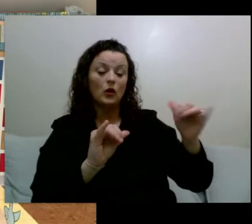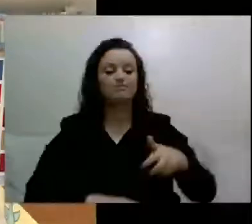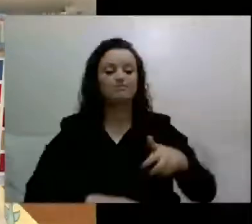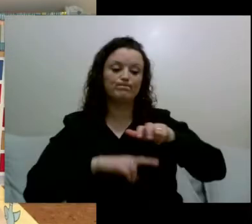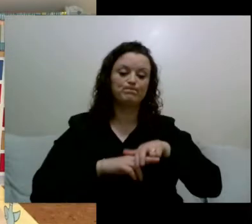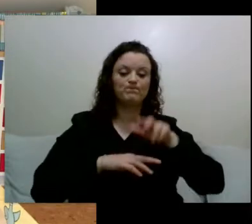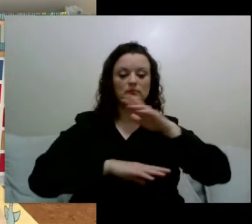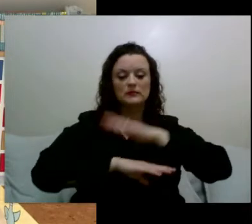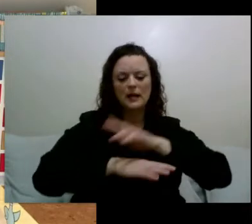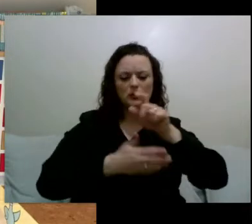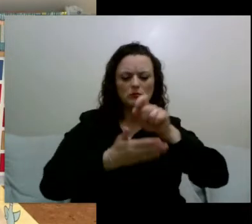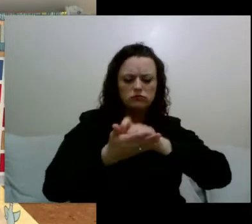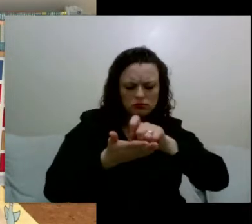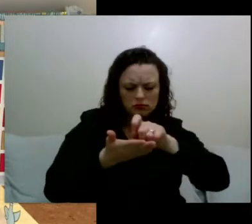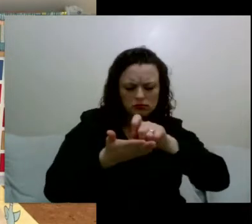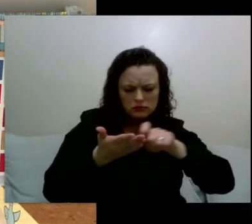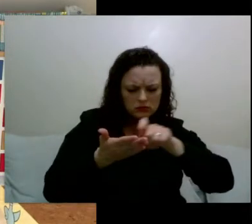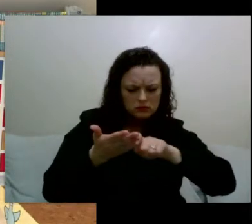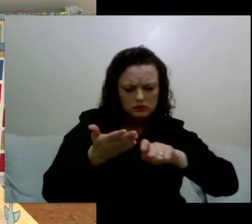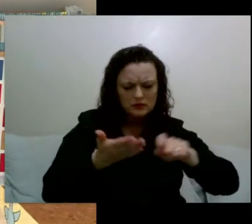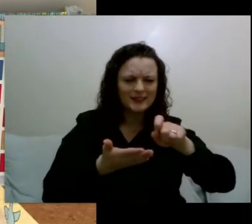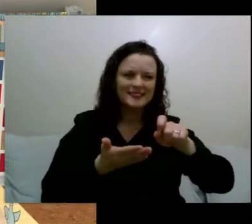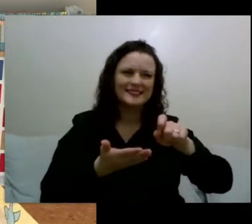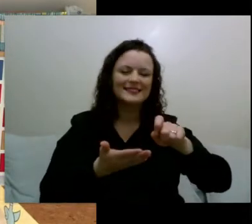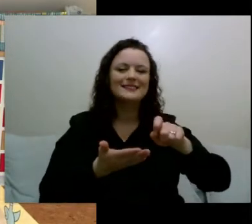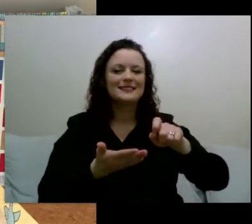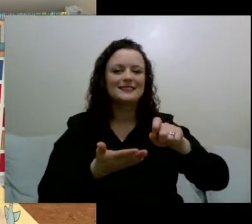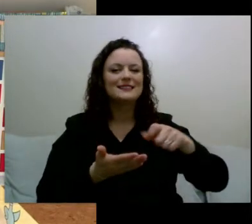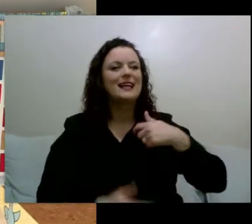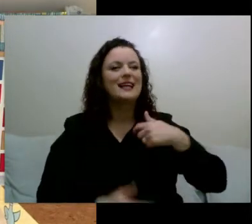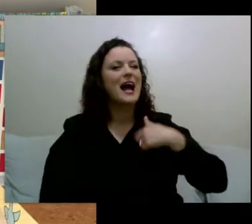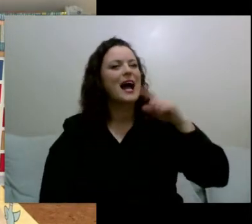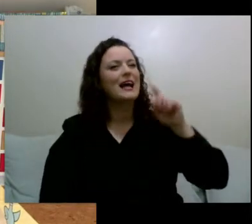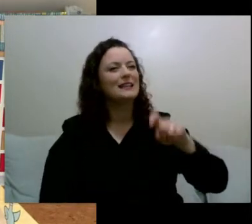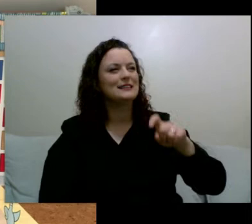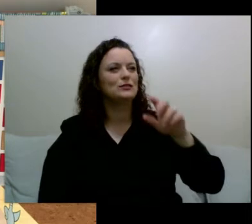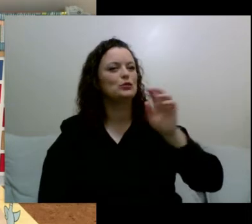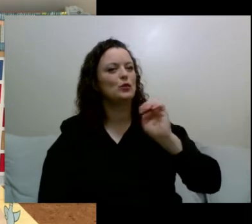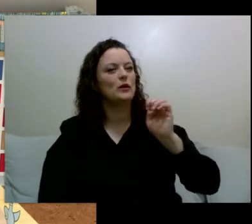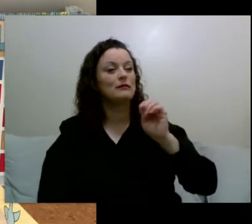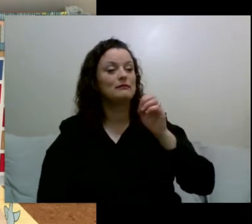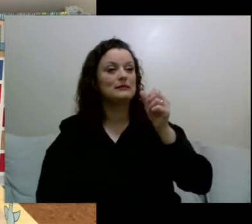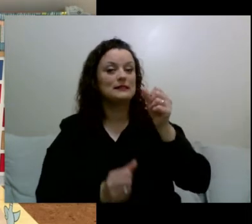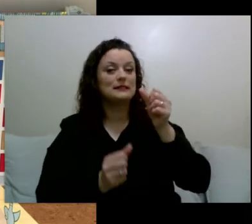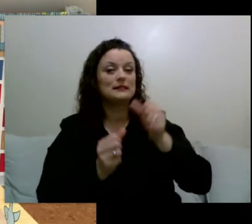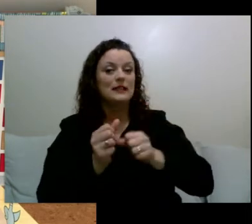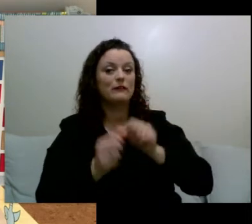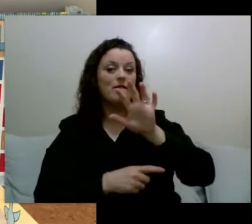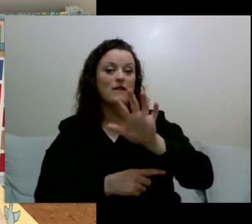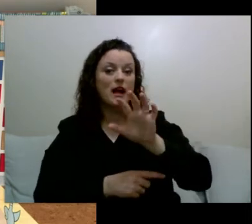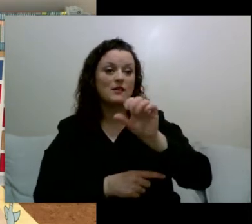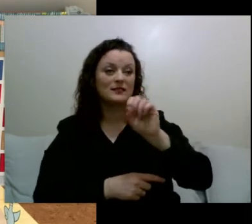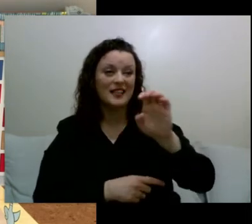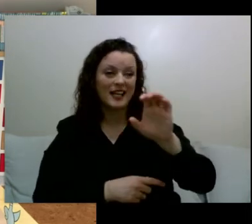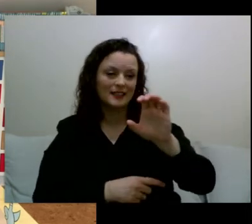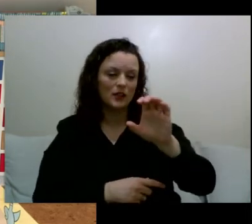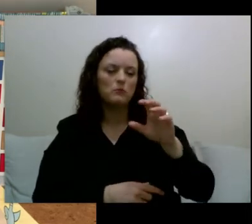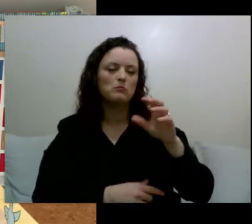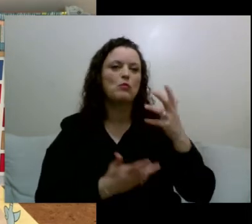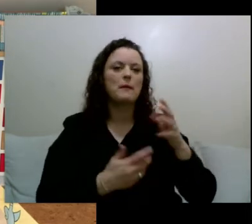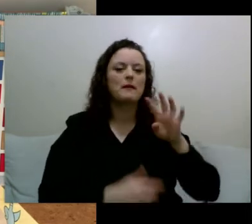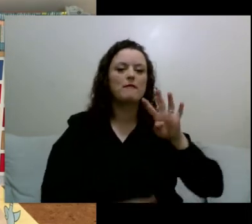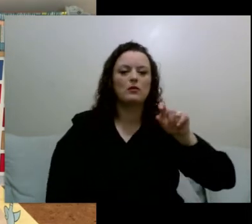really working, I think I need to erase not every 5 seconds, probably more like every 4.5 seconds.